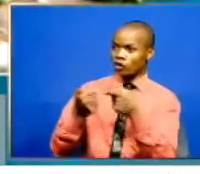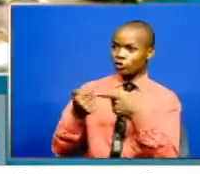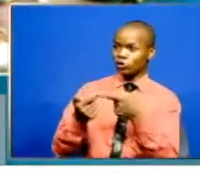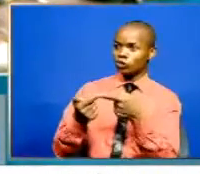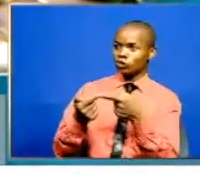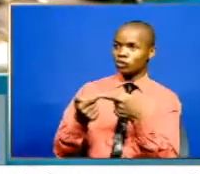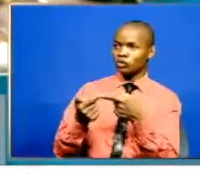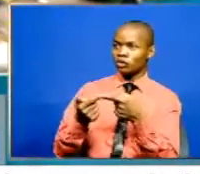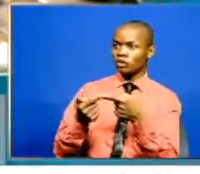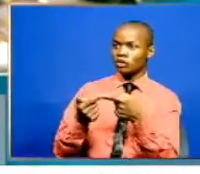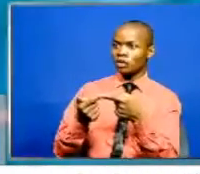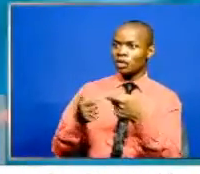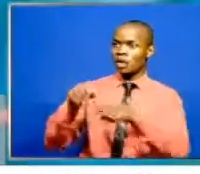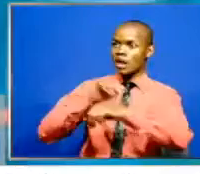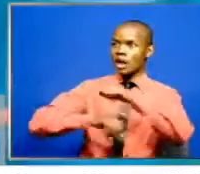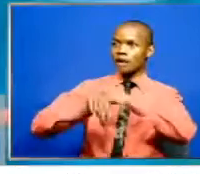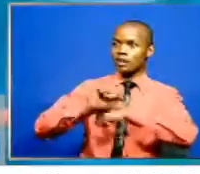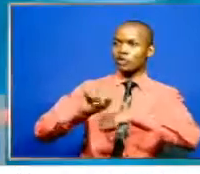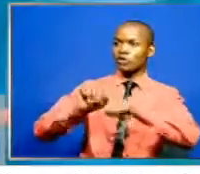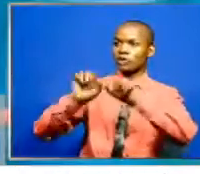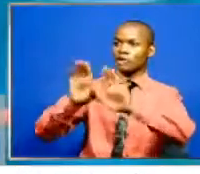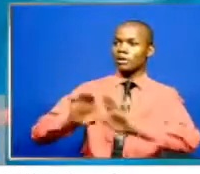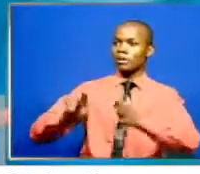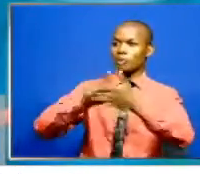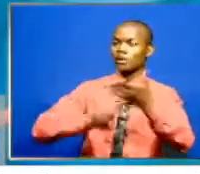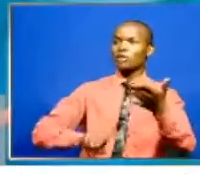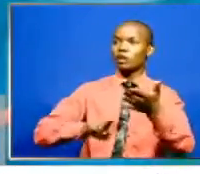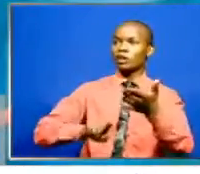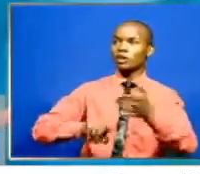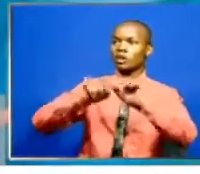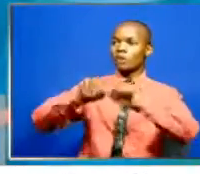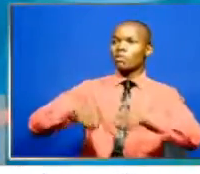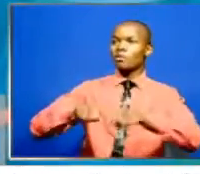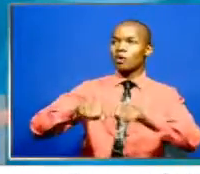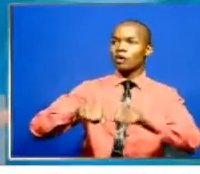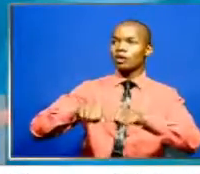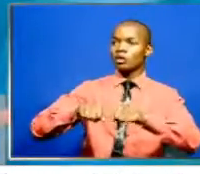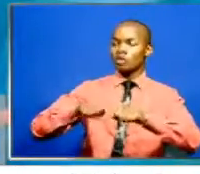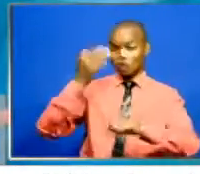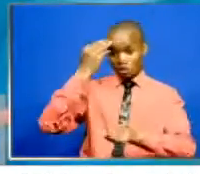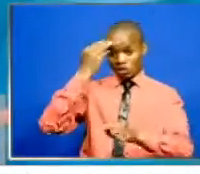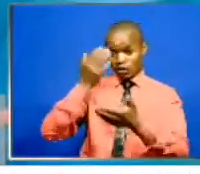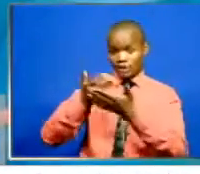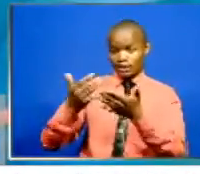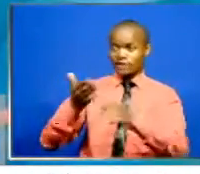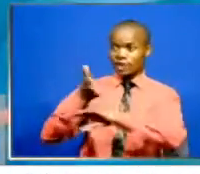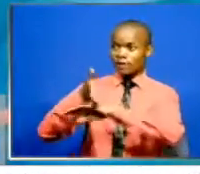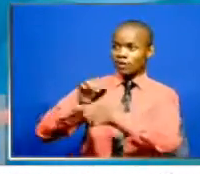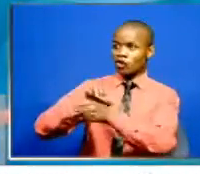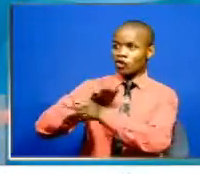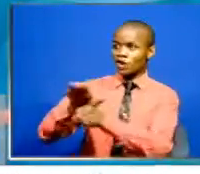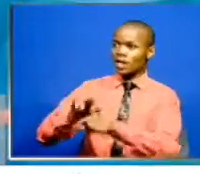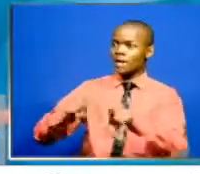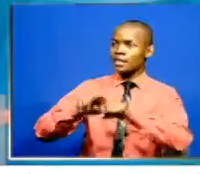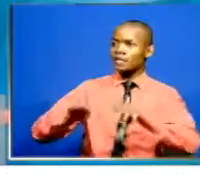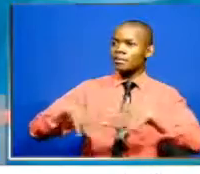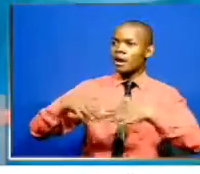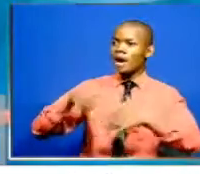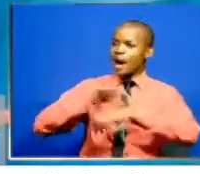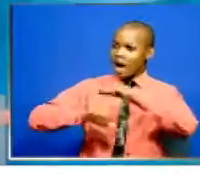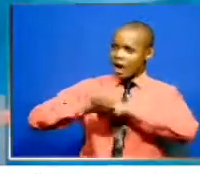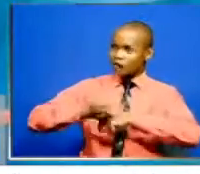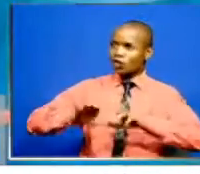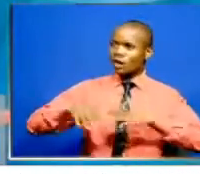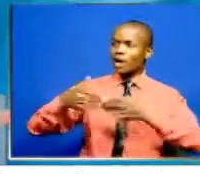need to take... to learn lesson from this COVID-19 and see how best we can